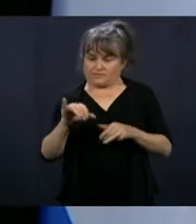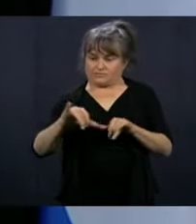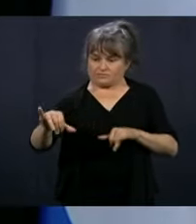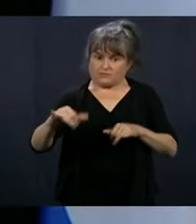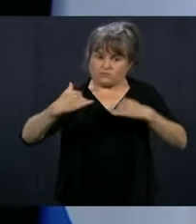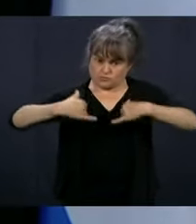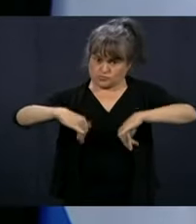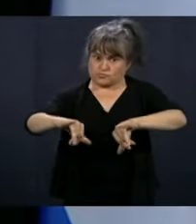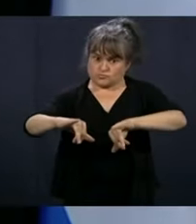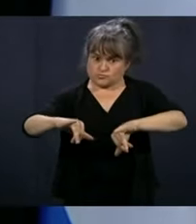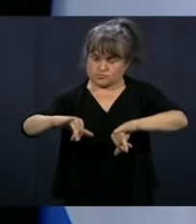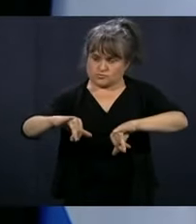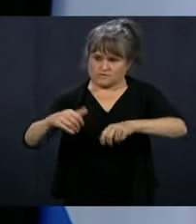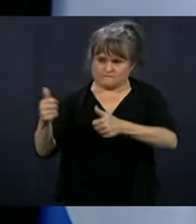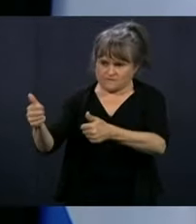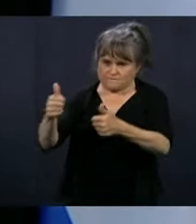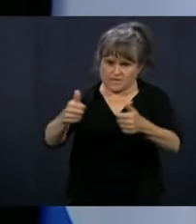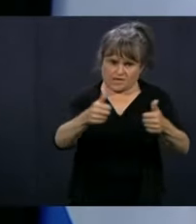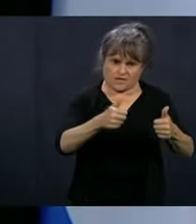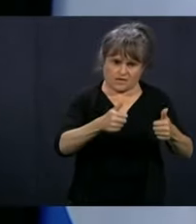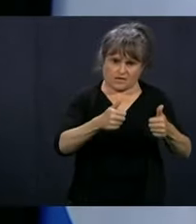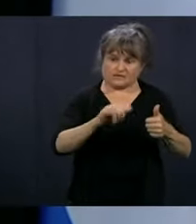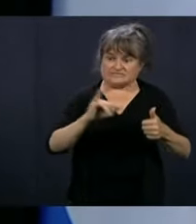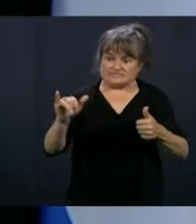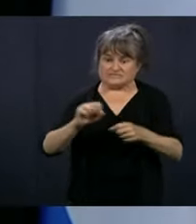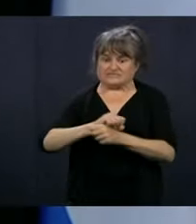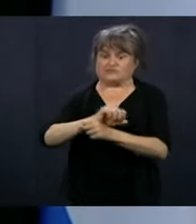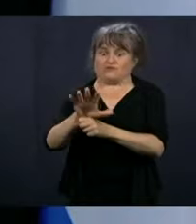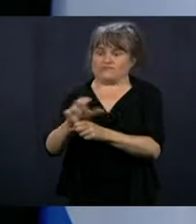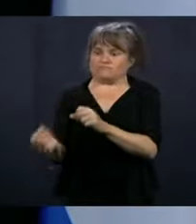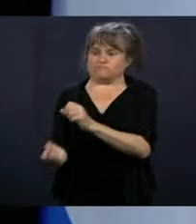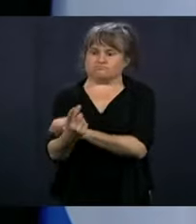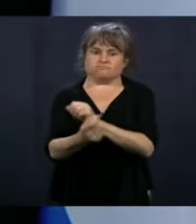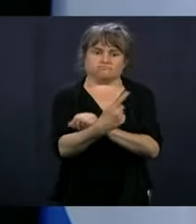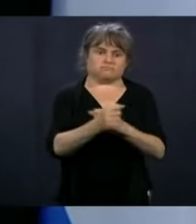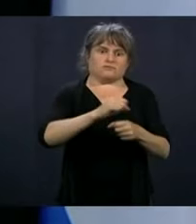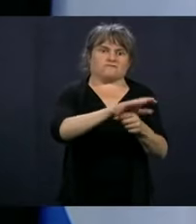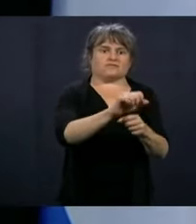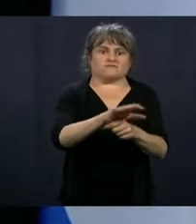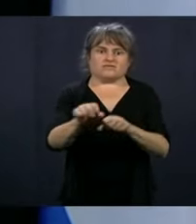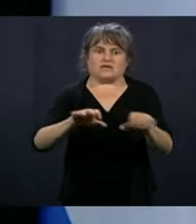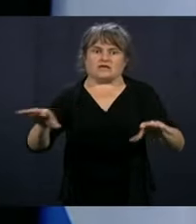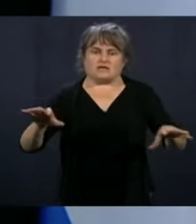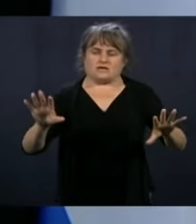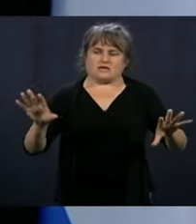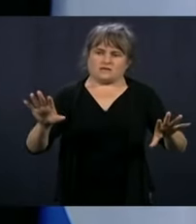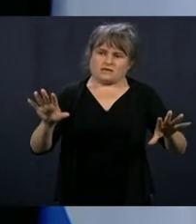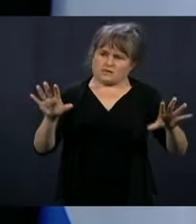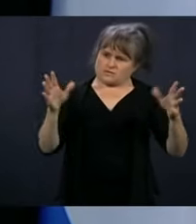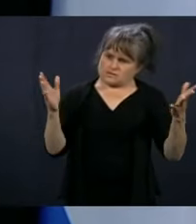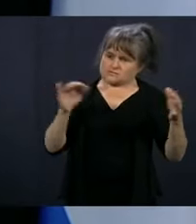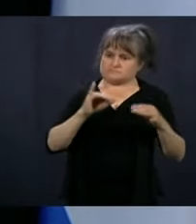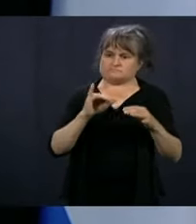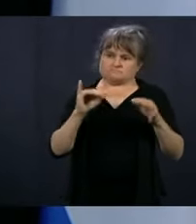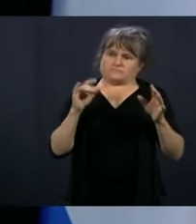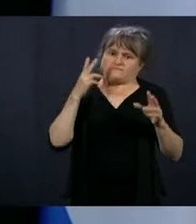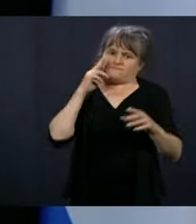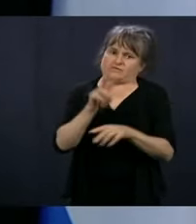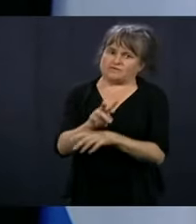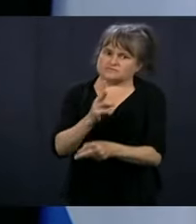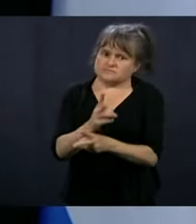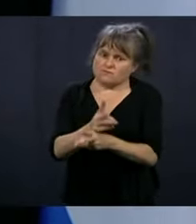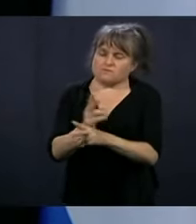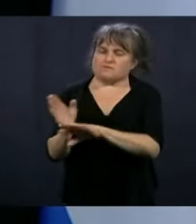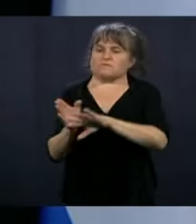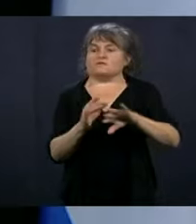You understand? We have to go prudently. We'll see whether we're not going to be generating outbreaks with 2 meters. If we don't, that's